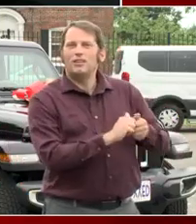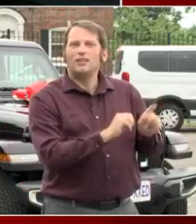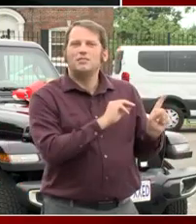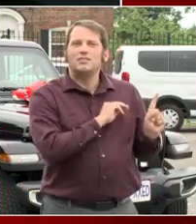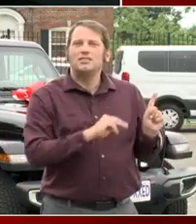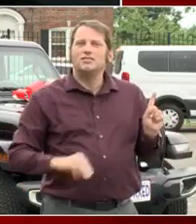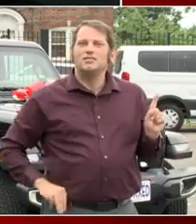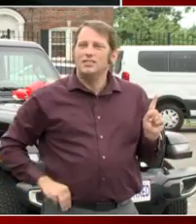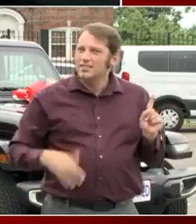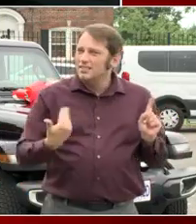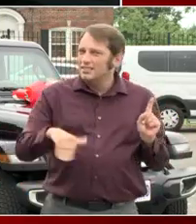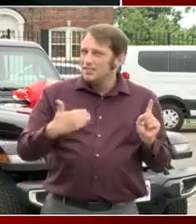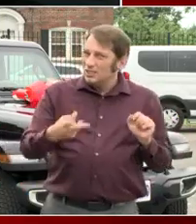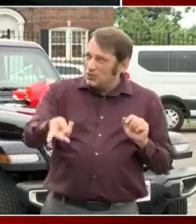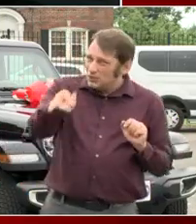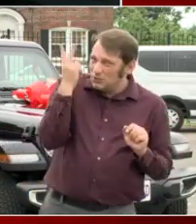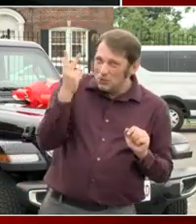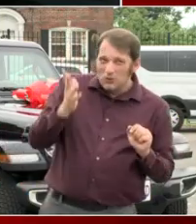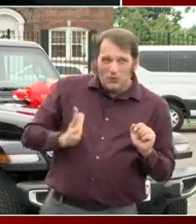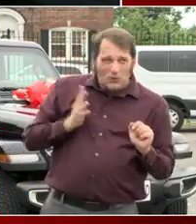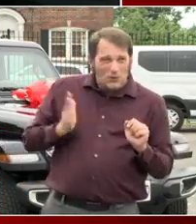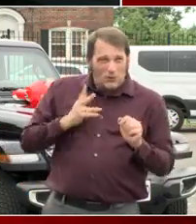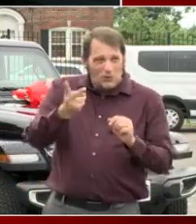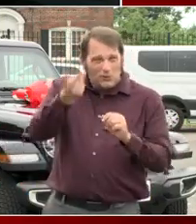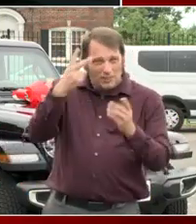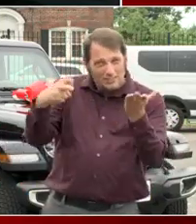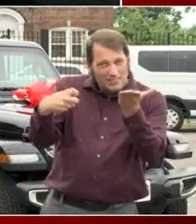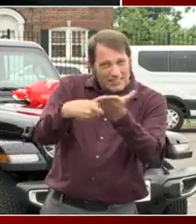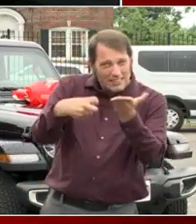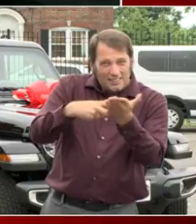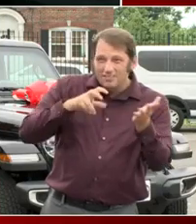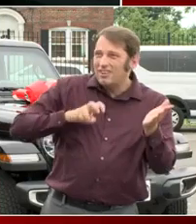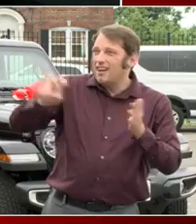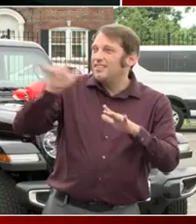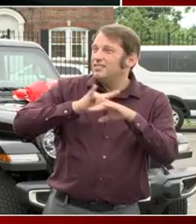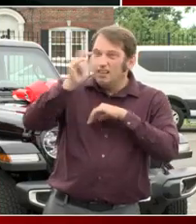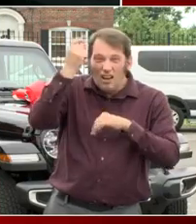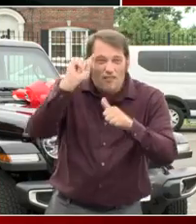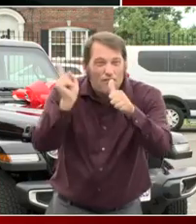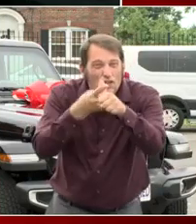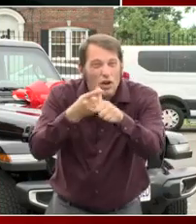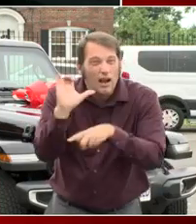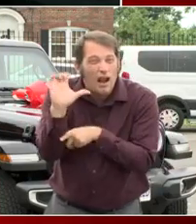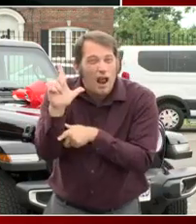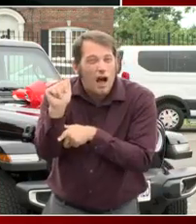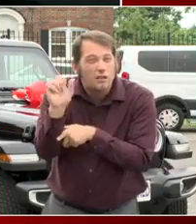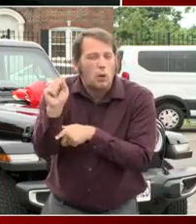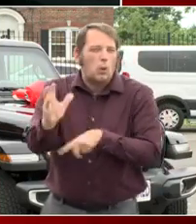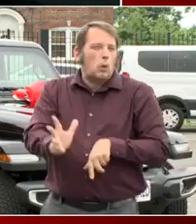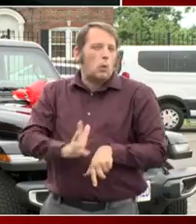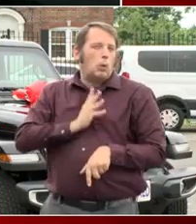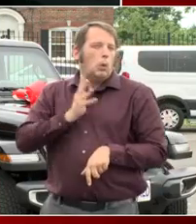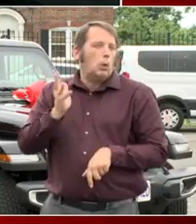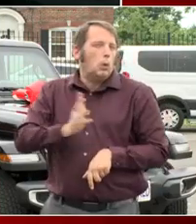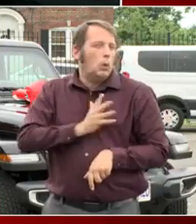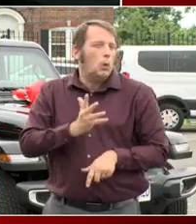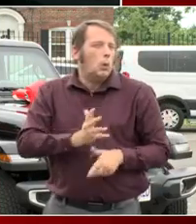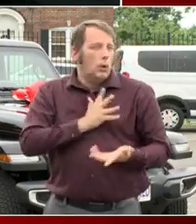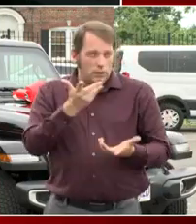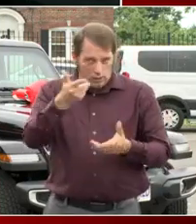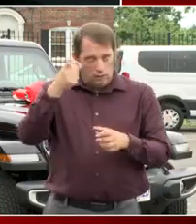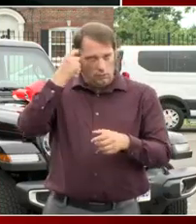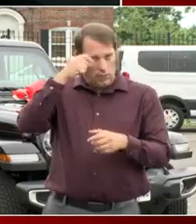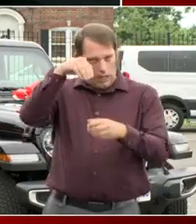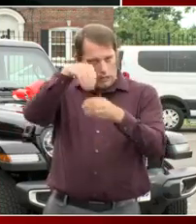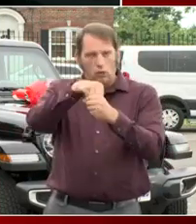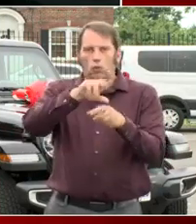fly, first class if you're flying within the United States. So we're really excited about that. We look forward to welcoming the